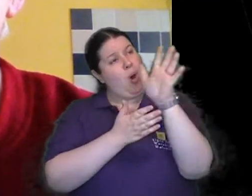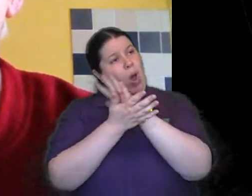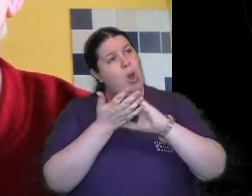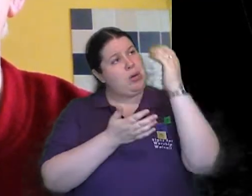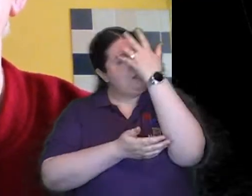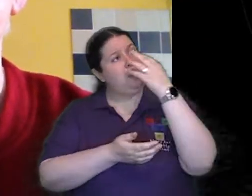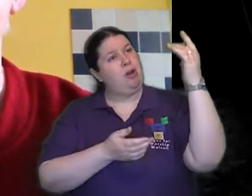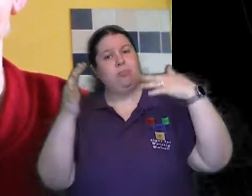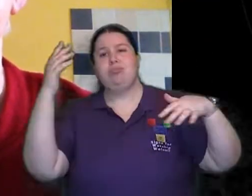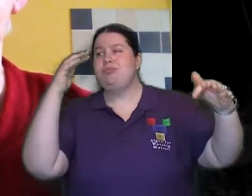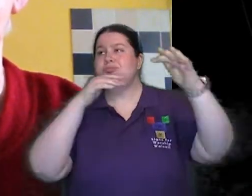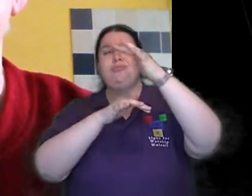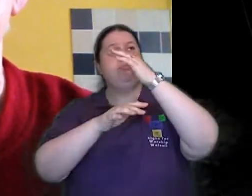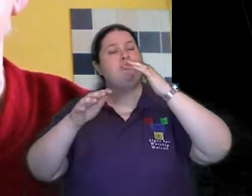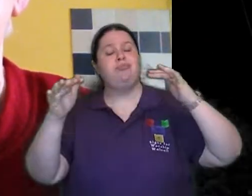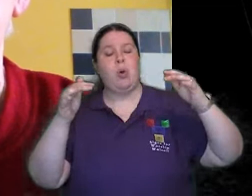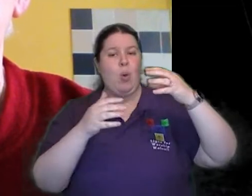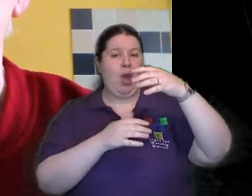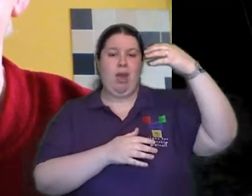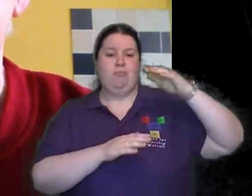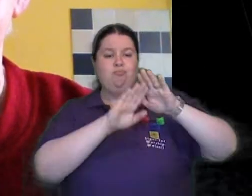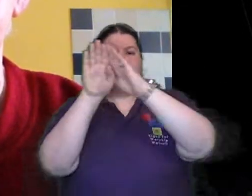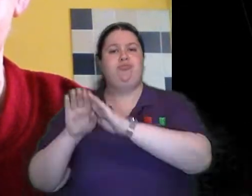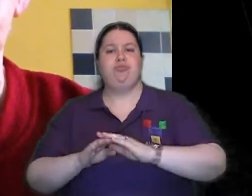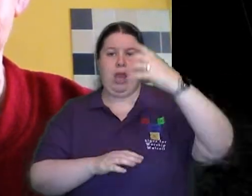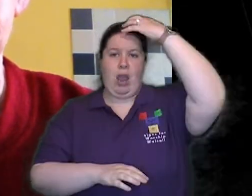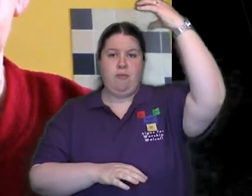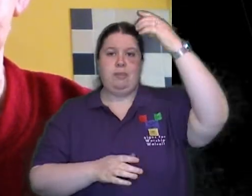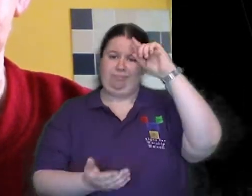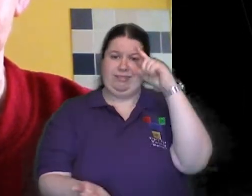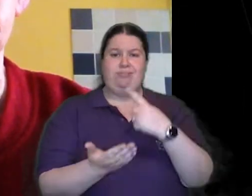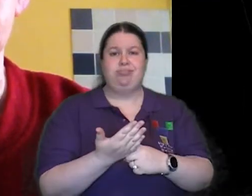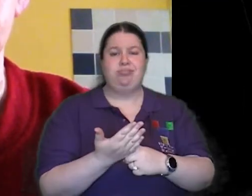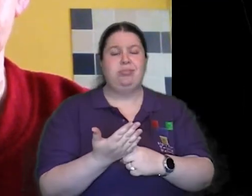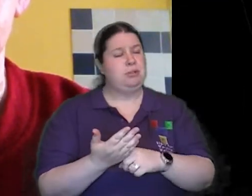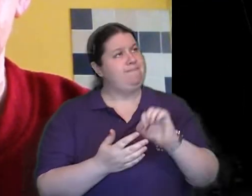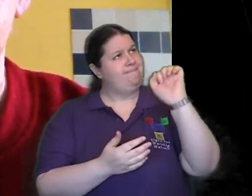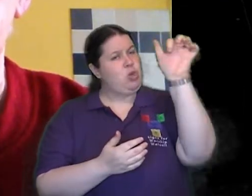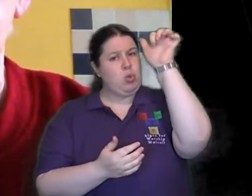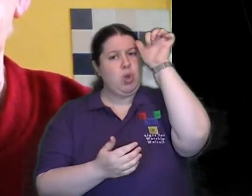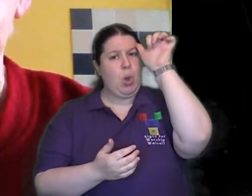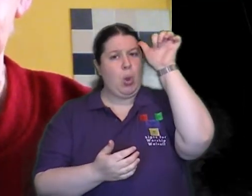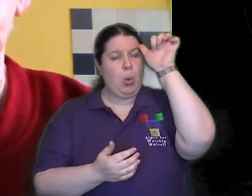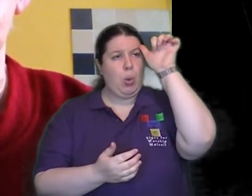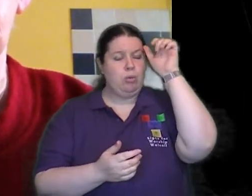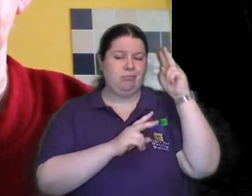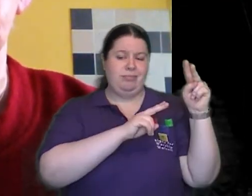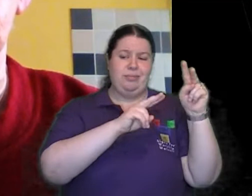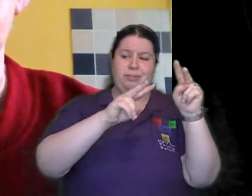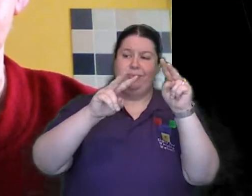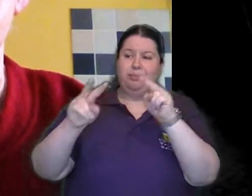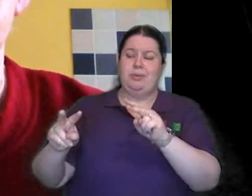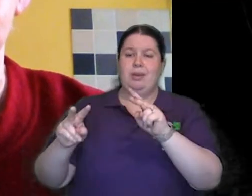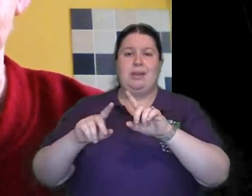We ask for your Holy Spirit to be present wherever national governments take important decisions. You know the range